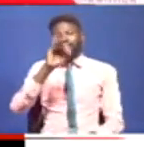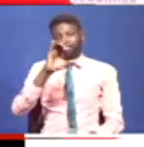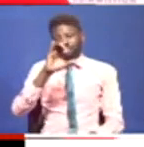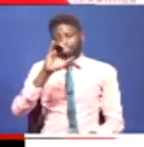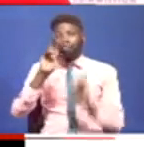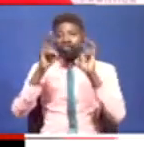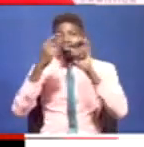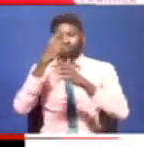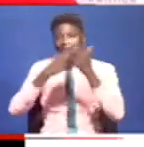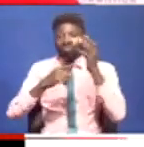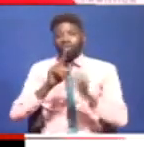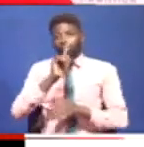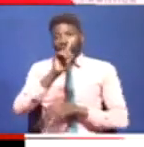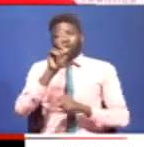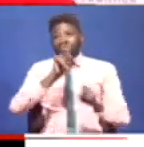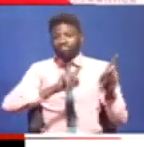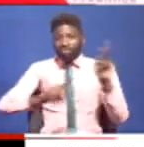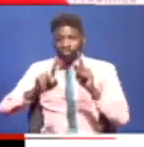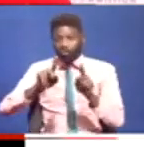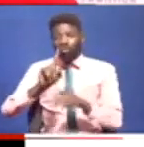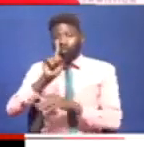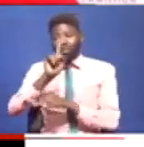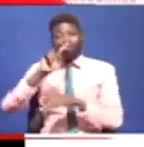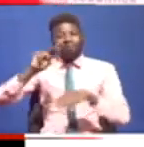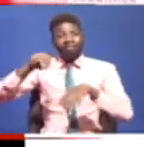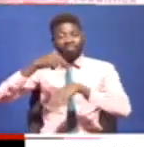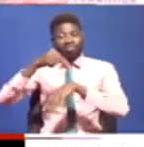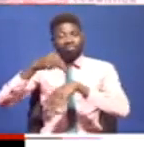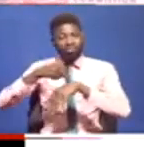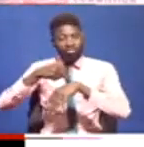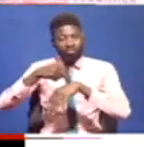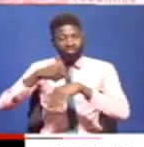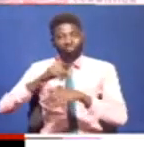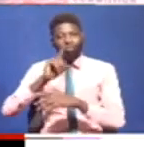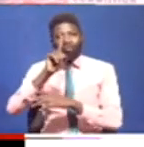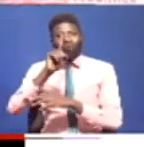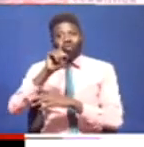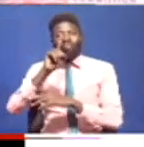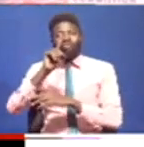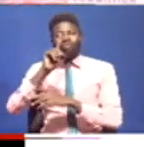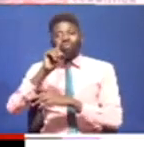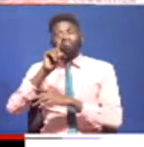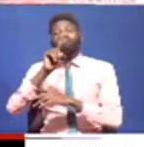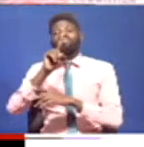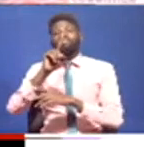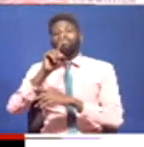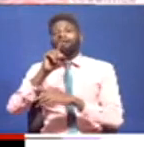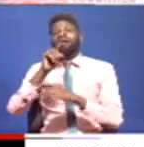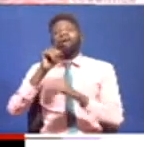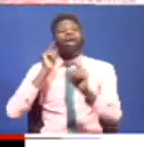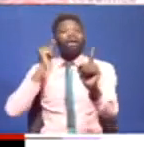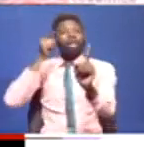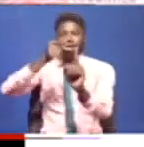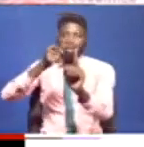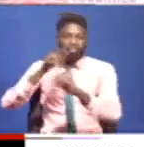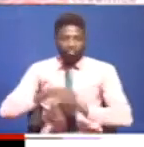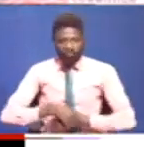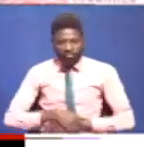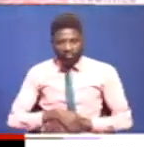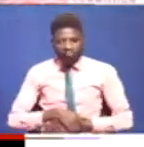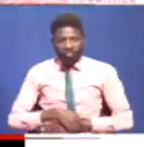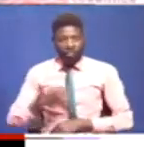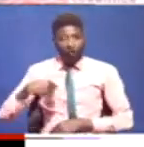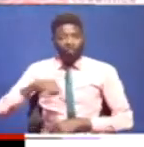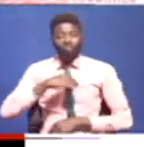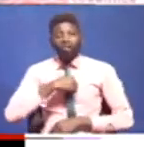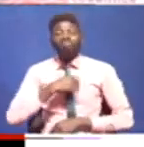one people, one nation, one destiny. This is really what we wanted to